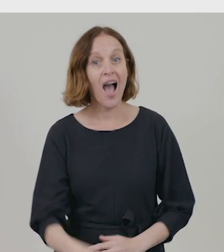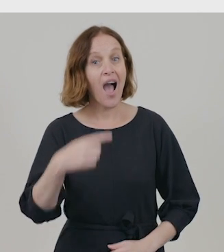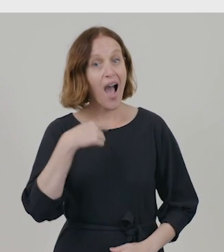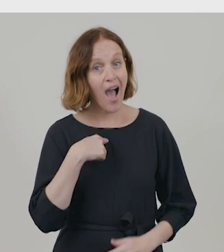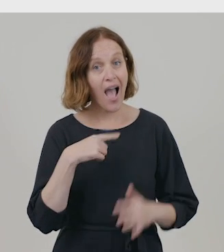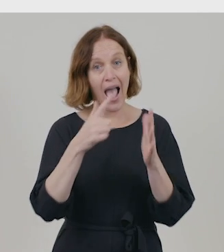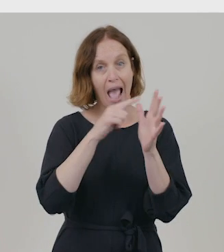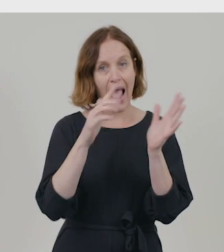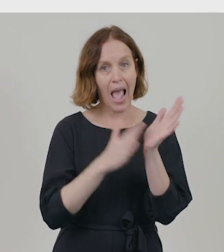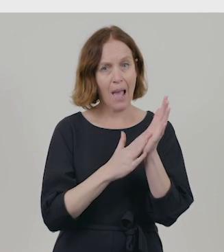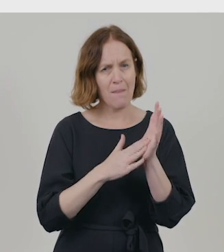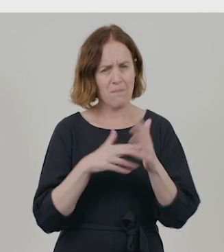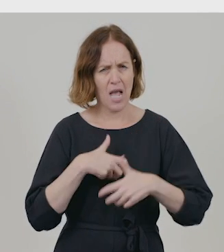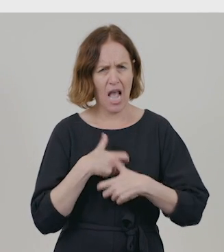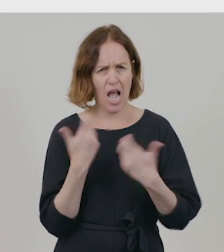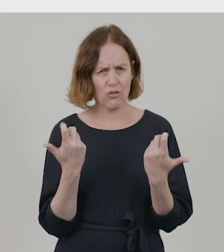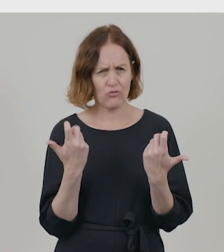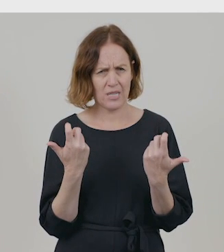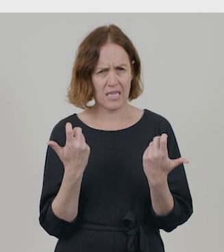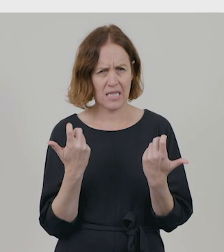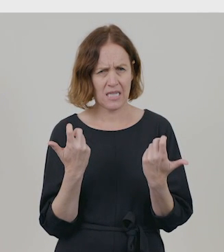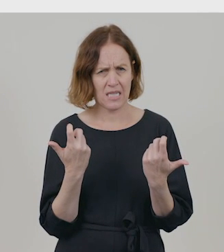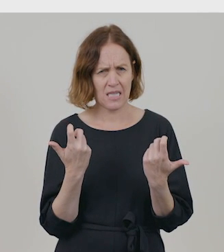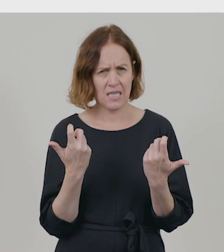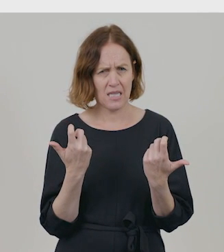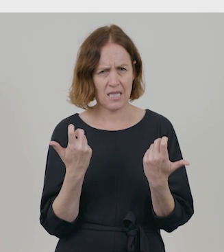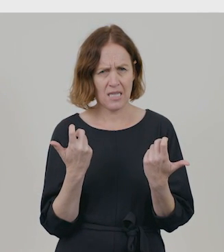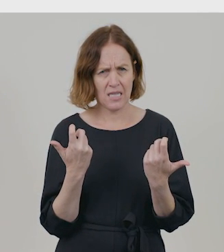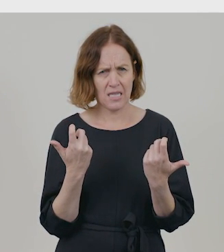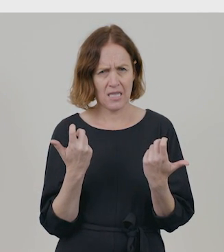I am Rosie. I am a rosella.